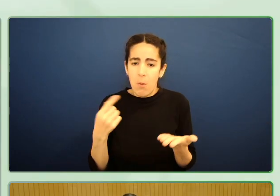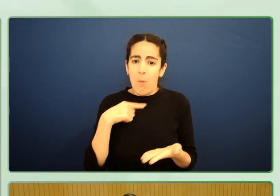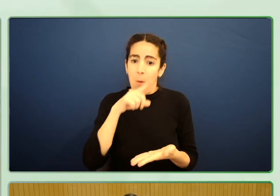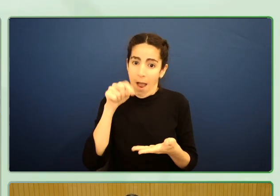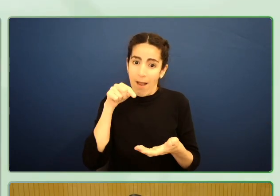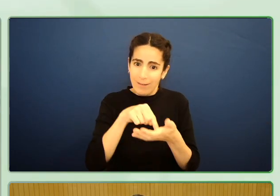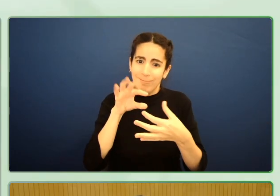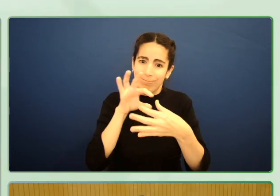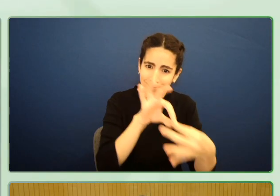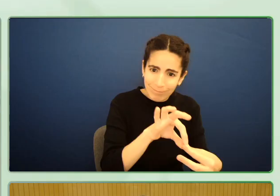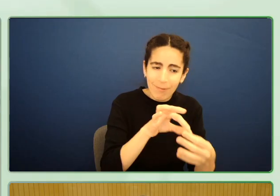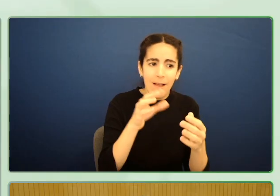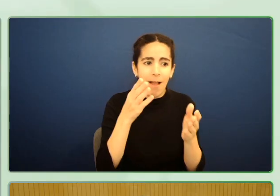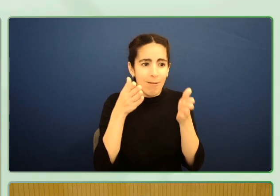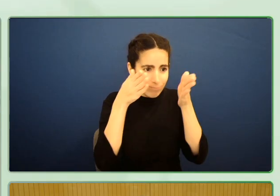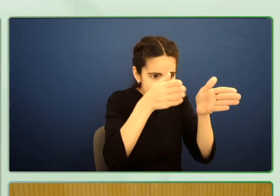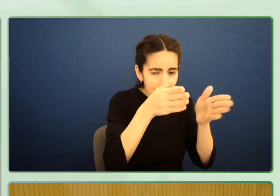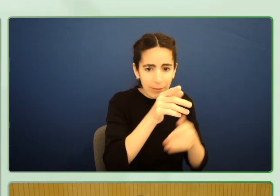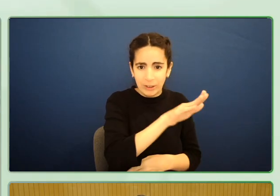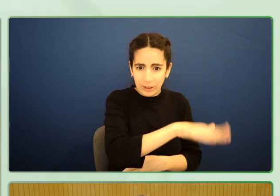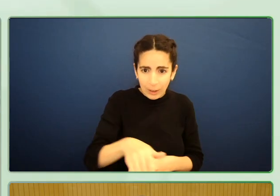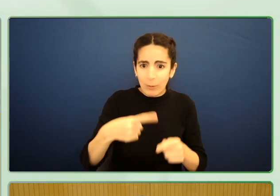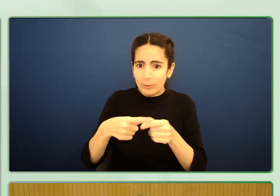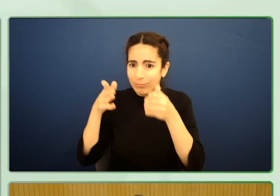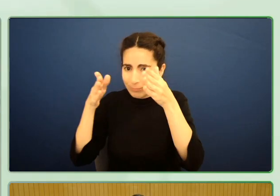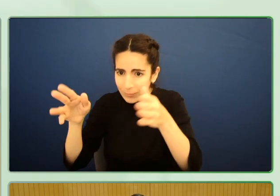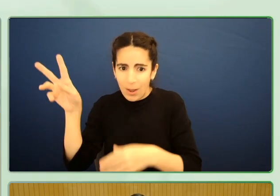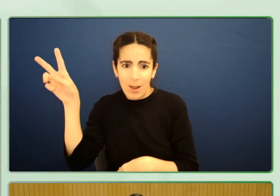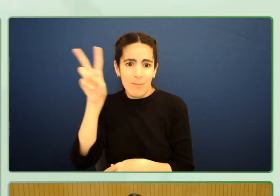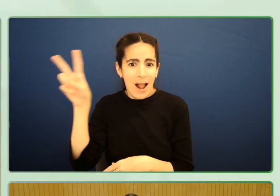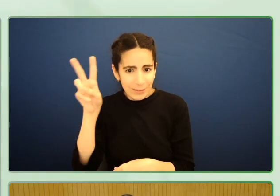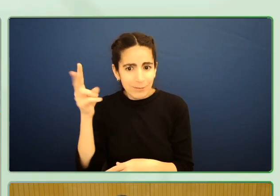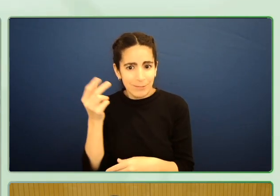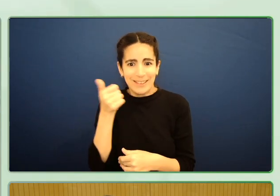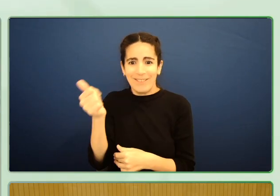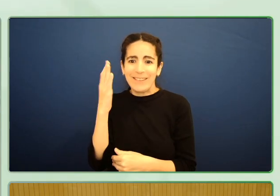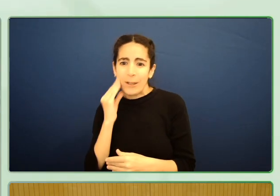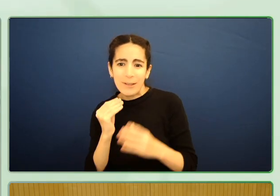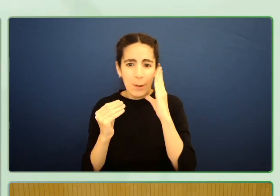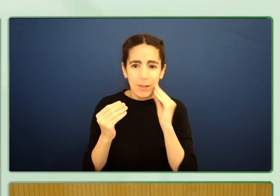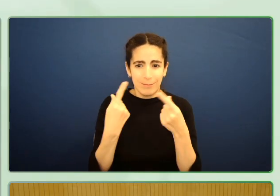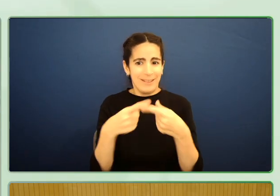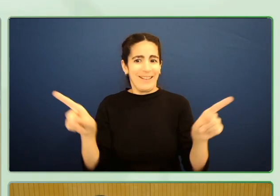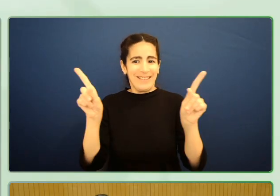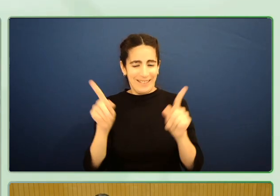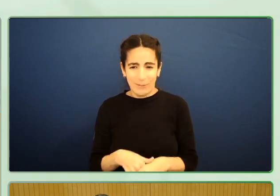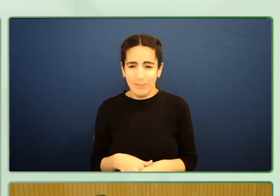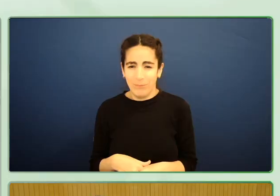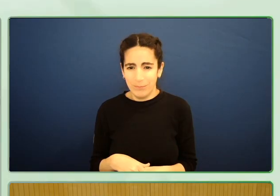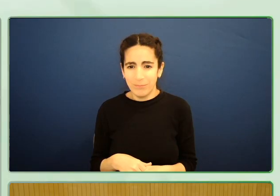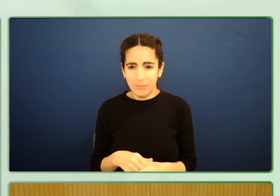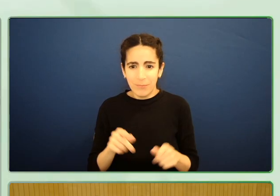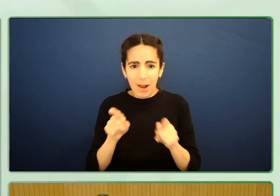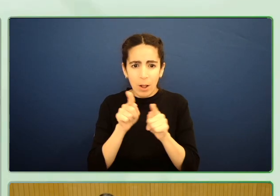experience and also for the final user, not for metrics or anything else, you know.